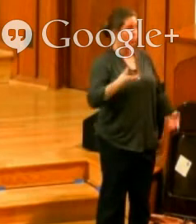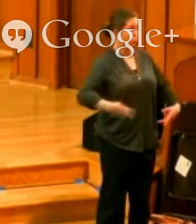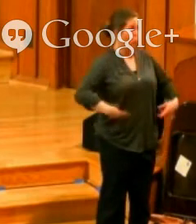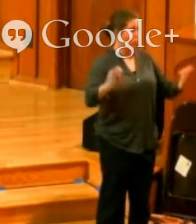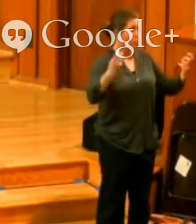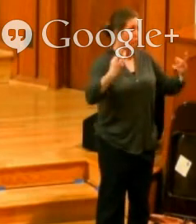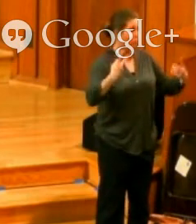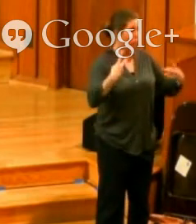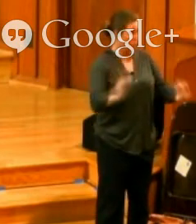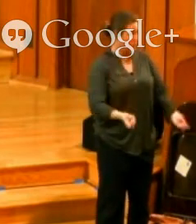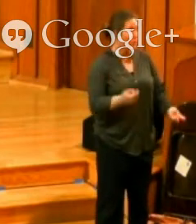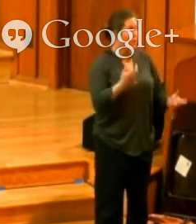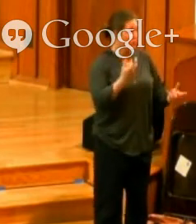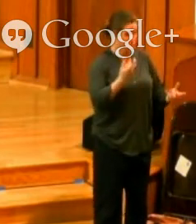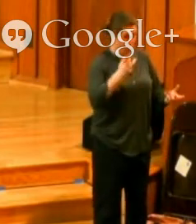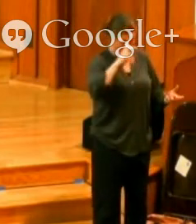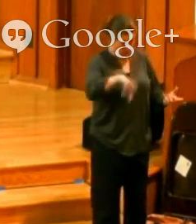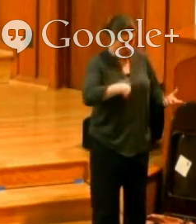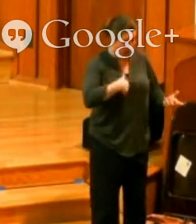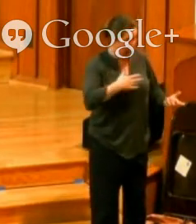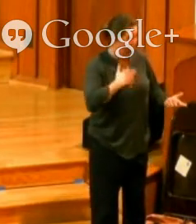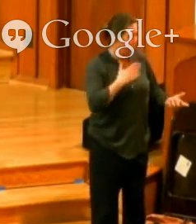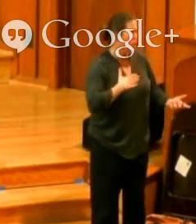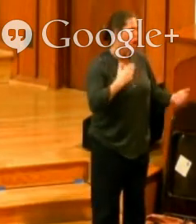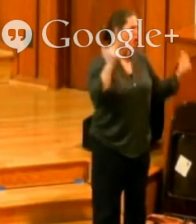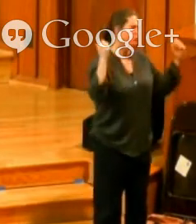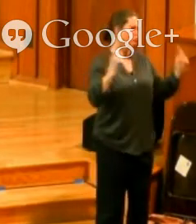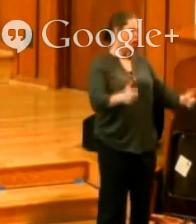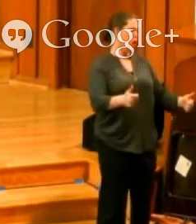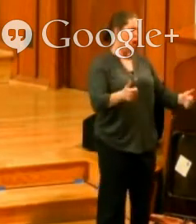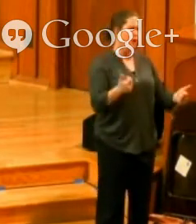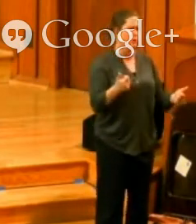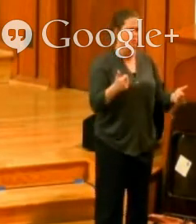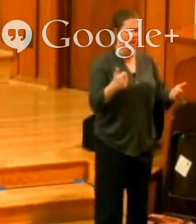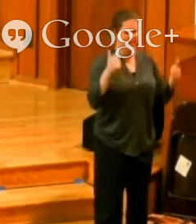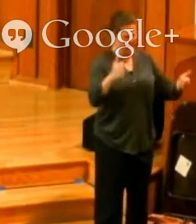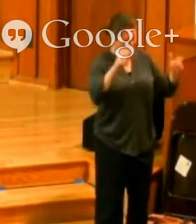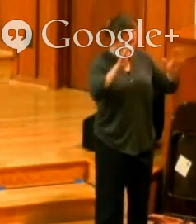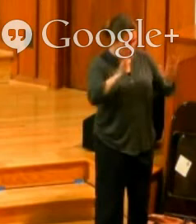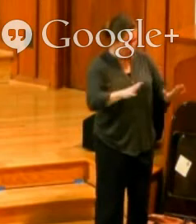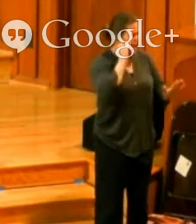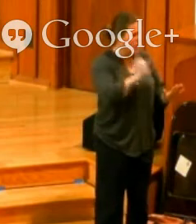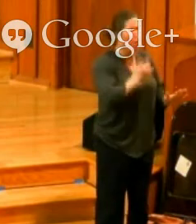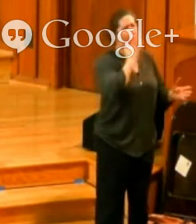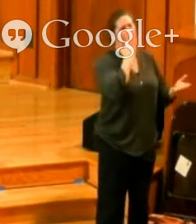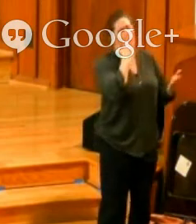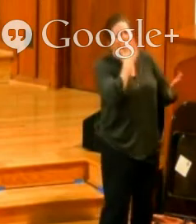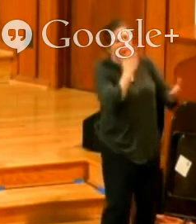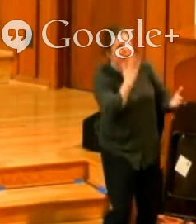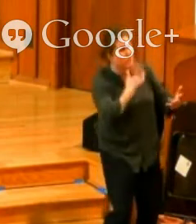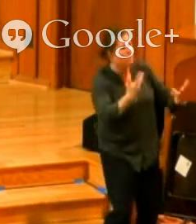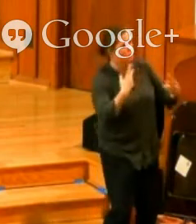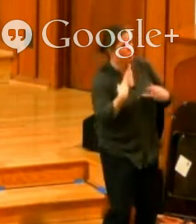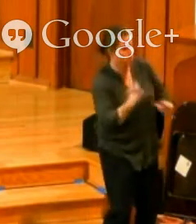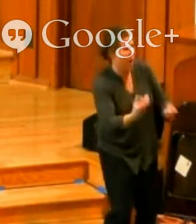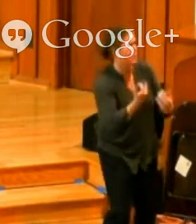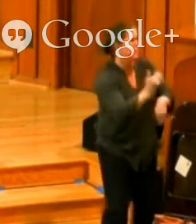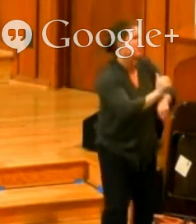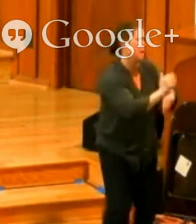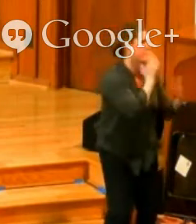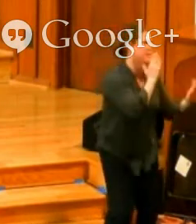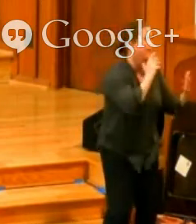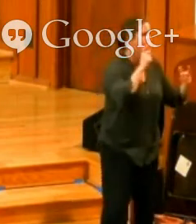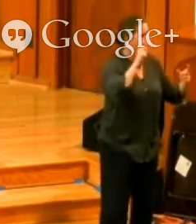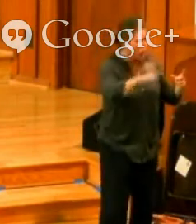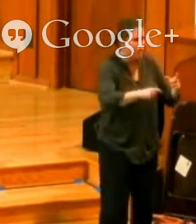think I was happy about that? Do you think I said, oh, this is a great idea. Thank you for robbing me tonight. You know what? I think that we should enact a law